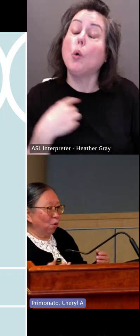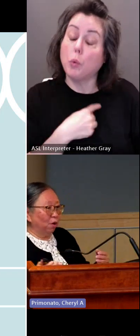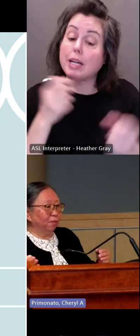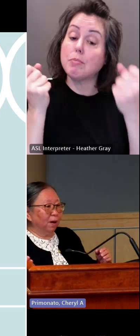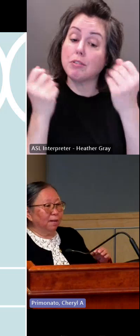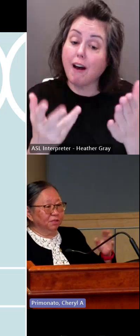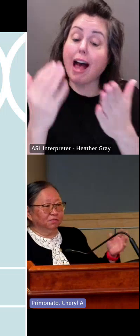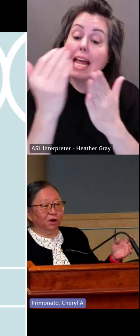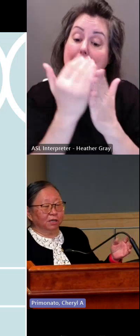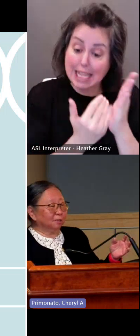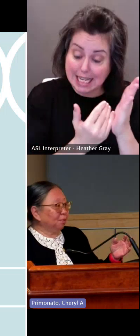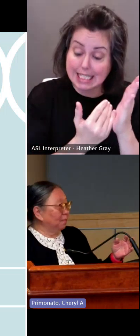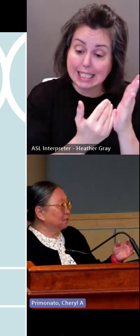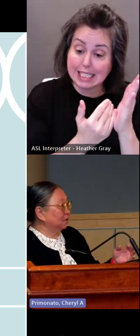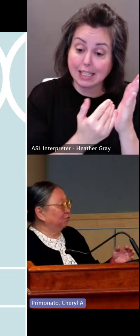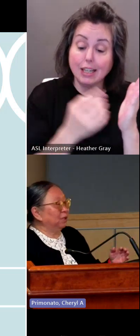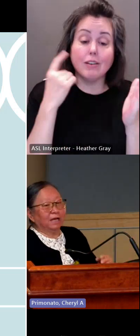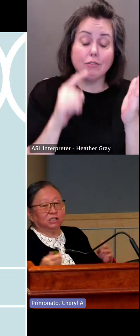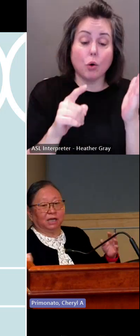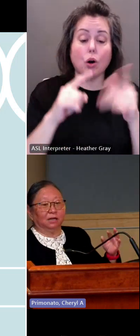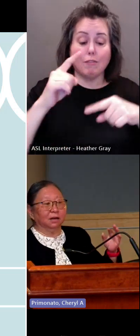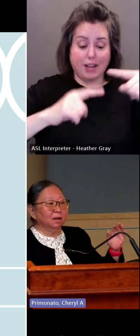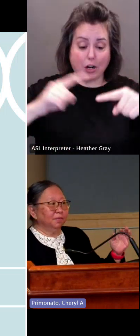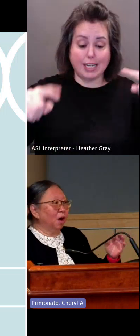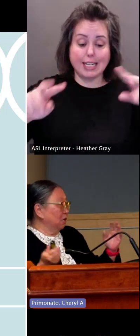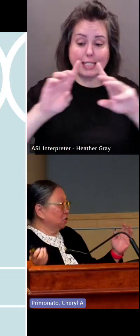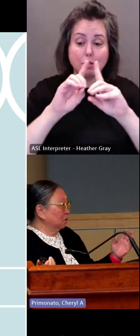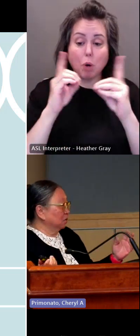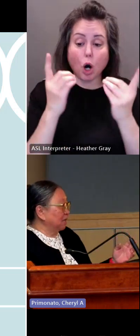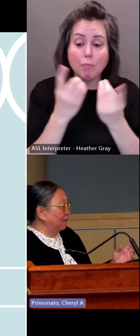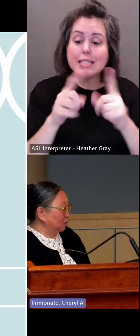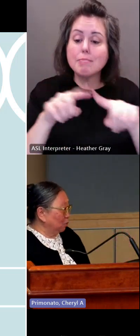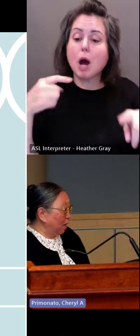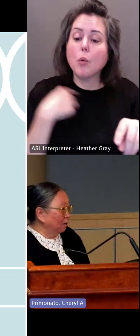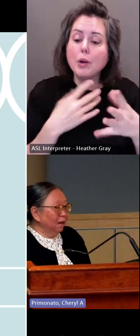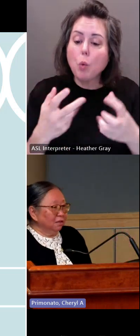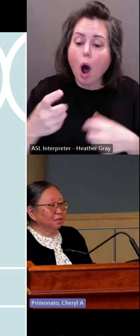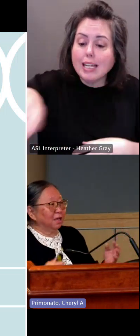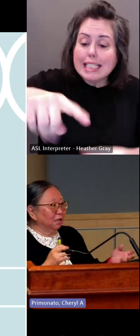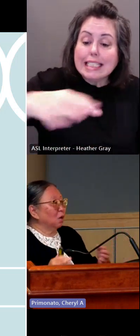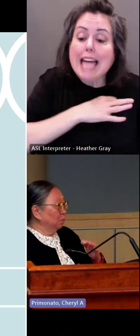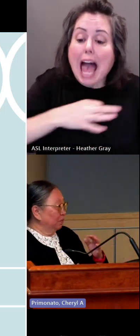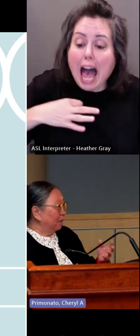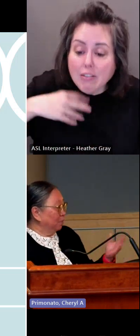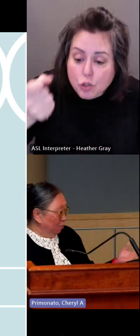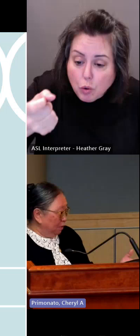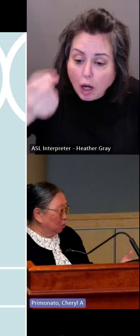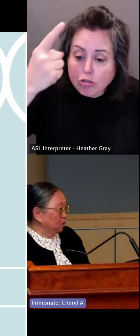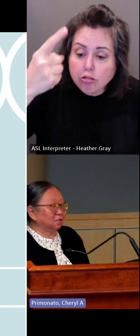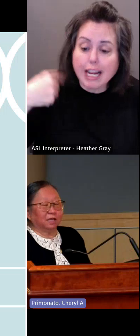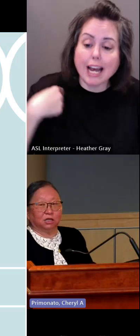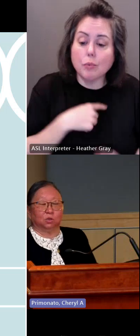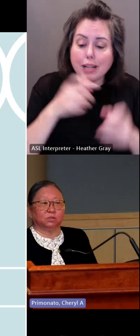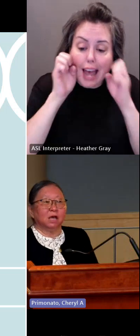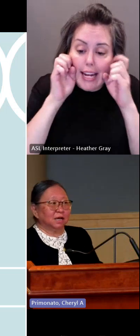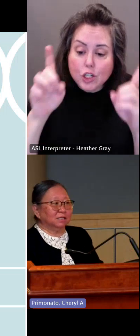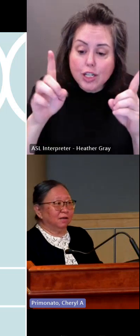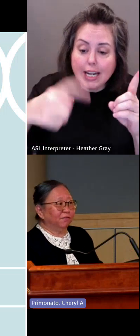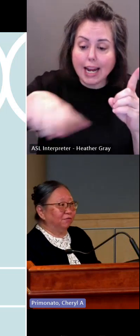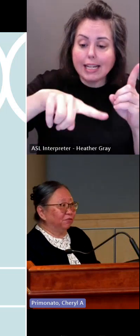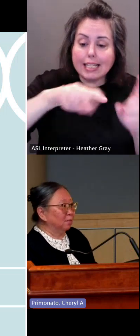list for various departments, if we educate our internal staff as well, that they can go, that'll be a resource that they can